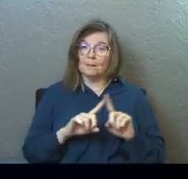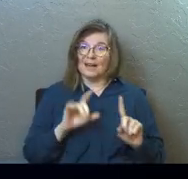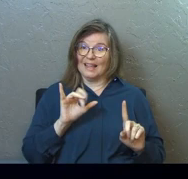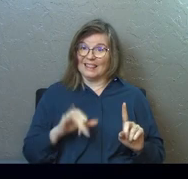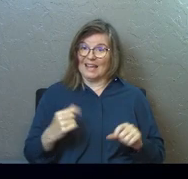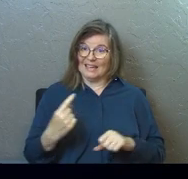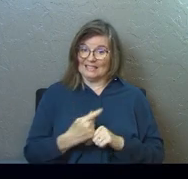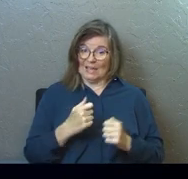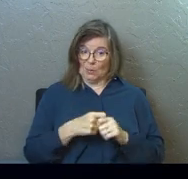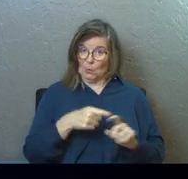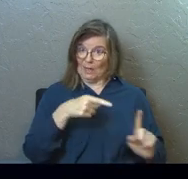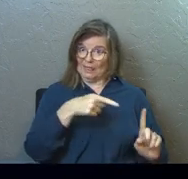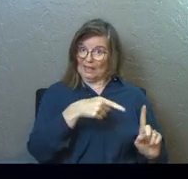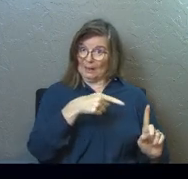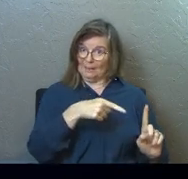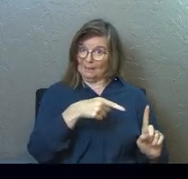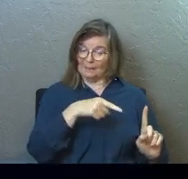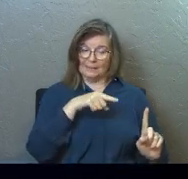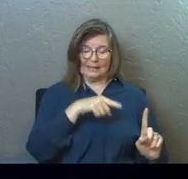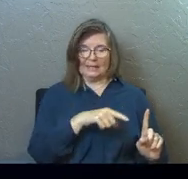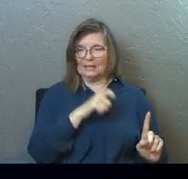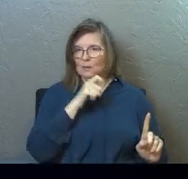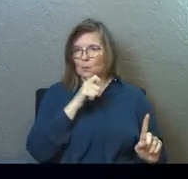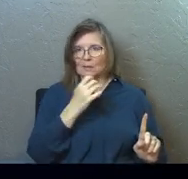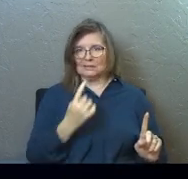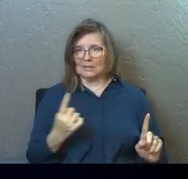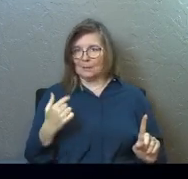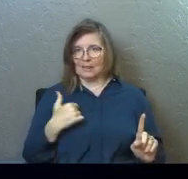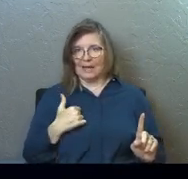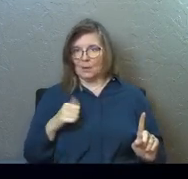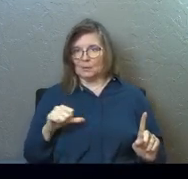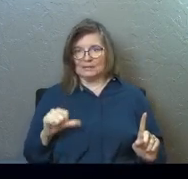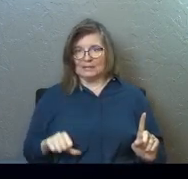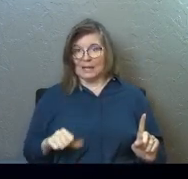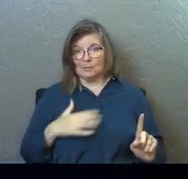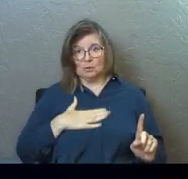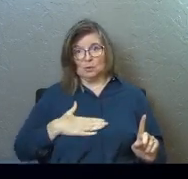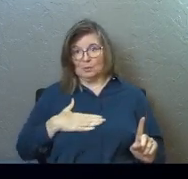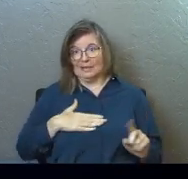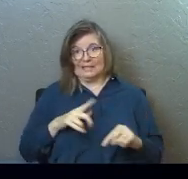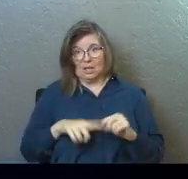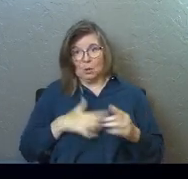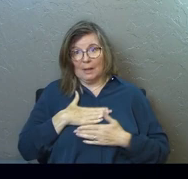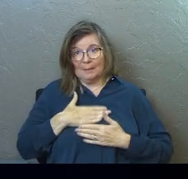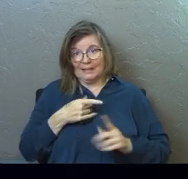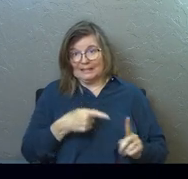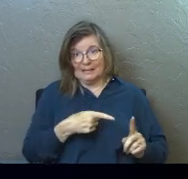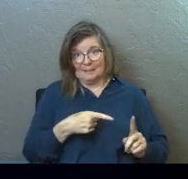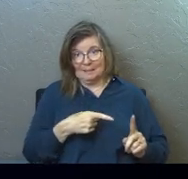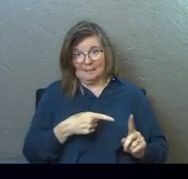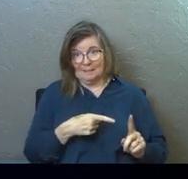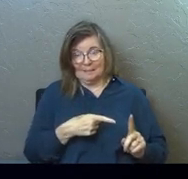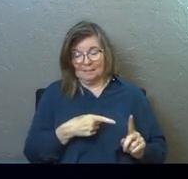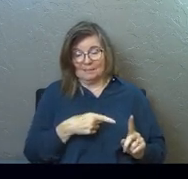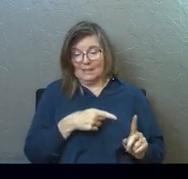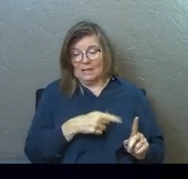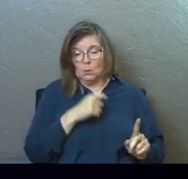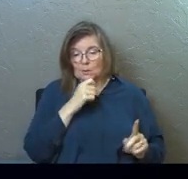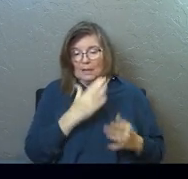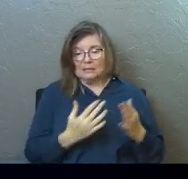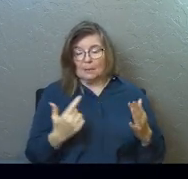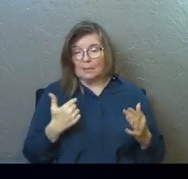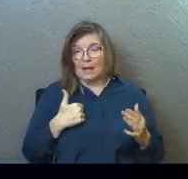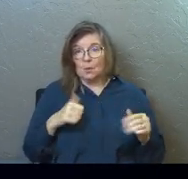But that day with him, he wasn't someone that I was able to please. Does that make sense? He was